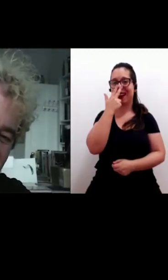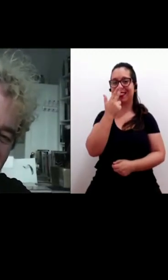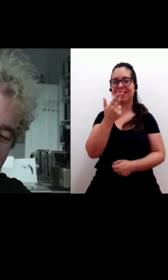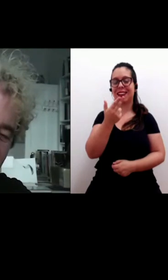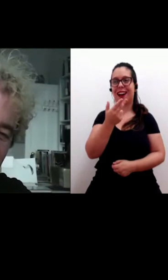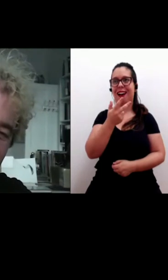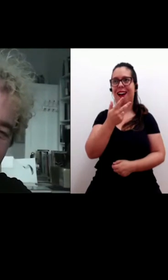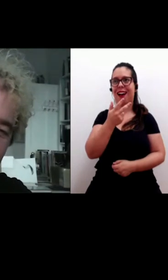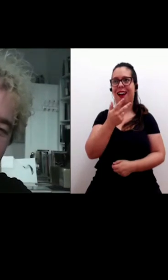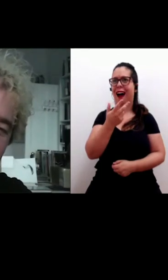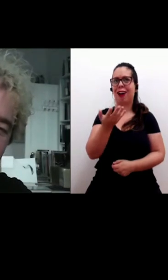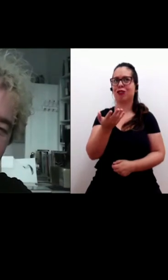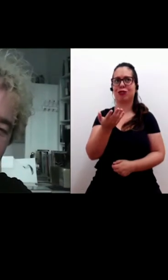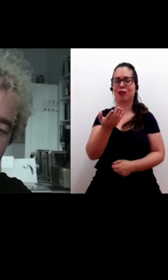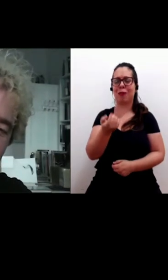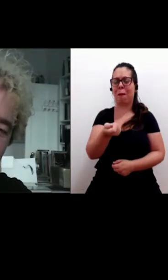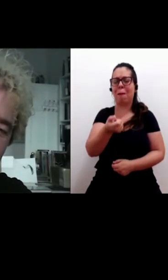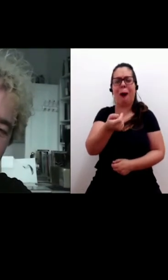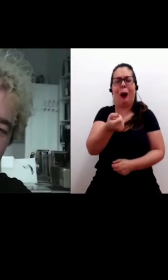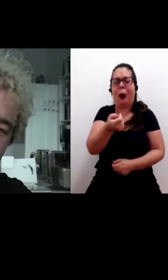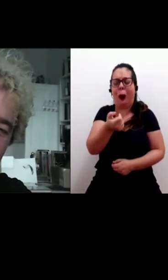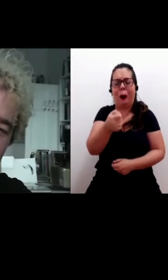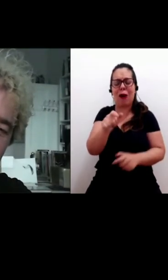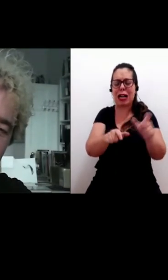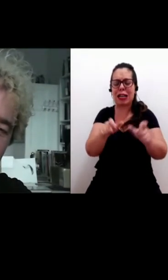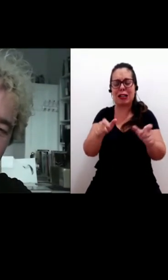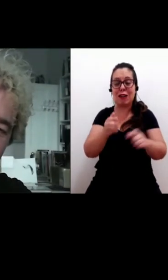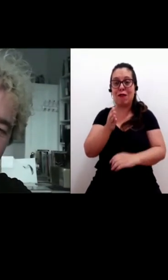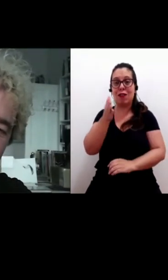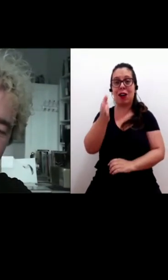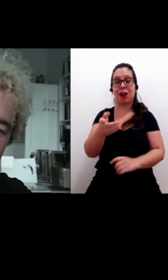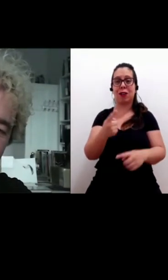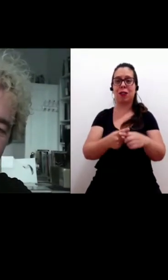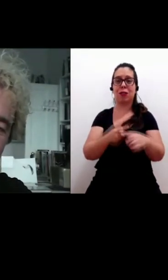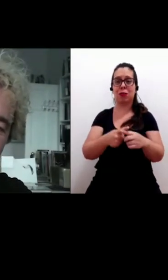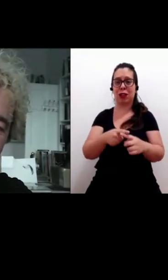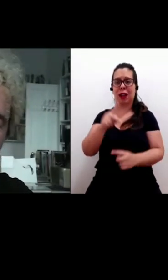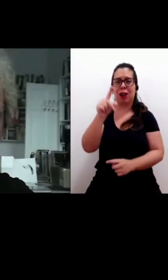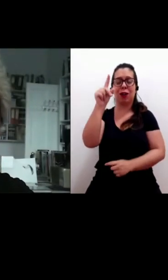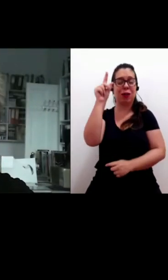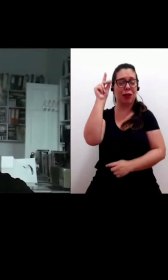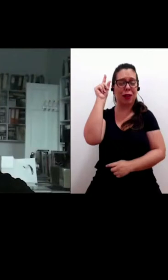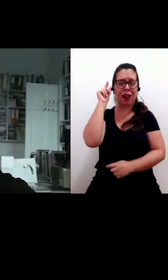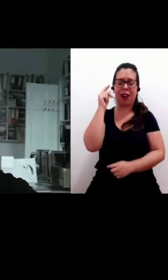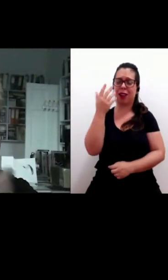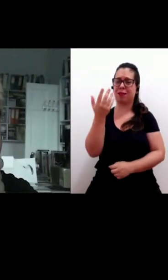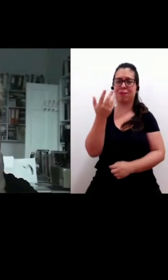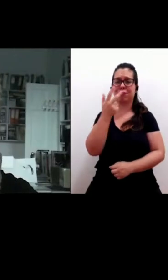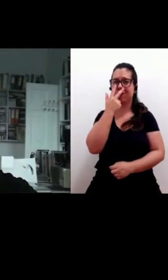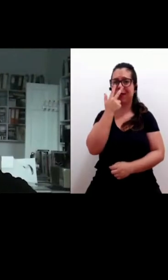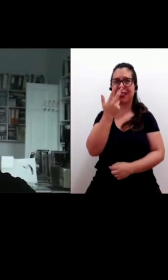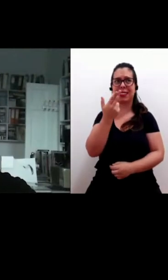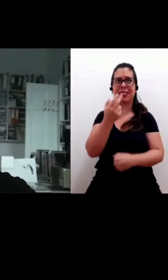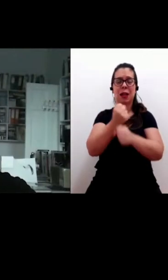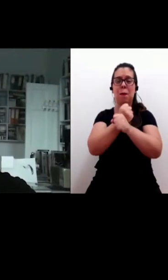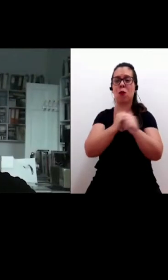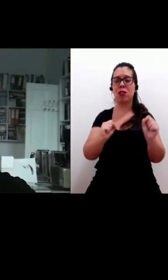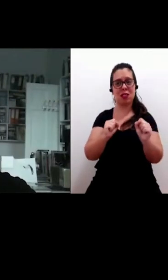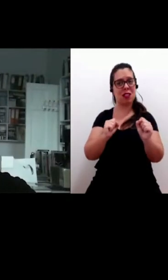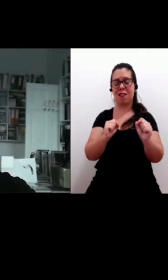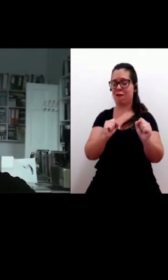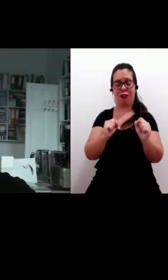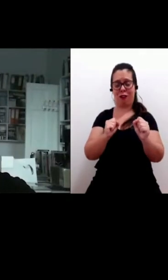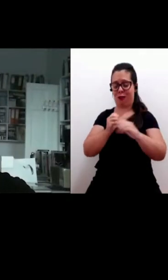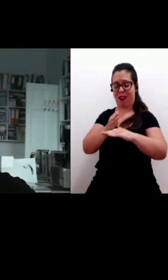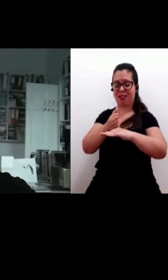done. Was first because it's been a long time, it's almost important, almost impossible to enter it into Albania.